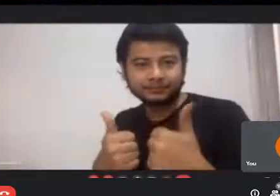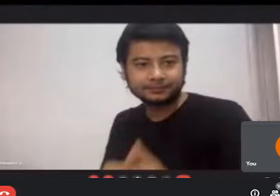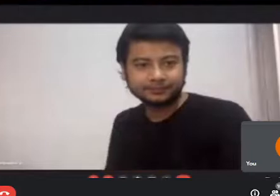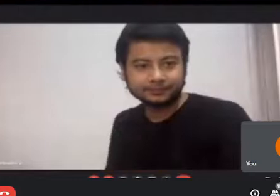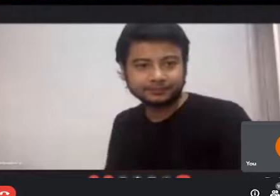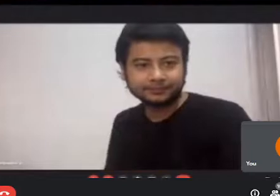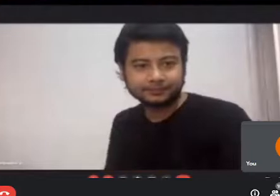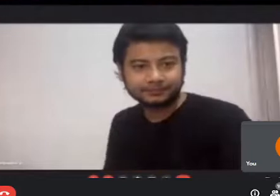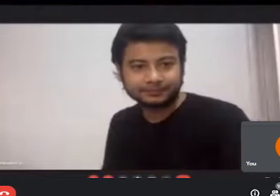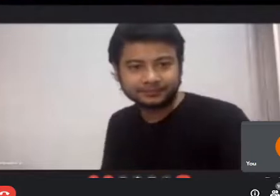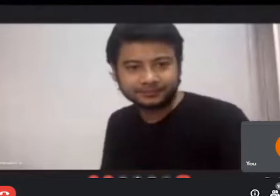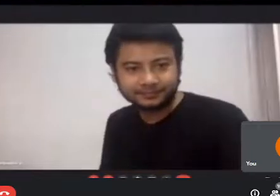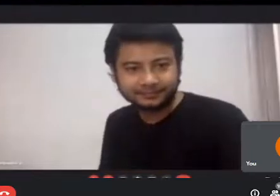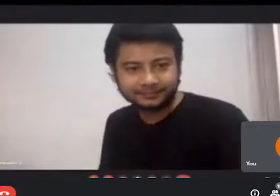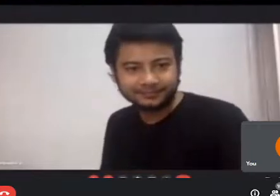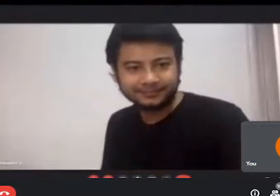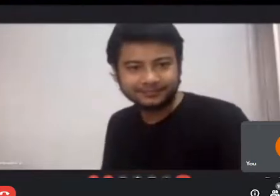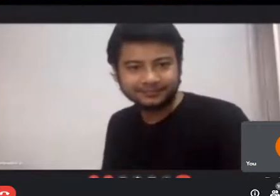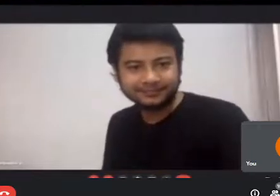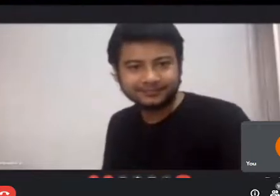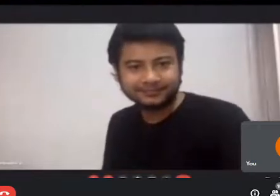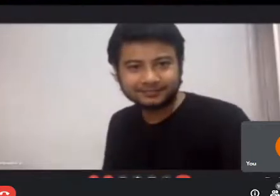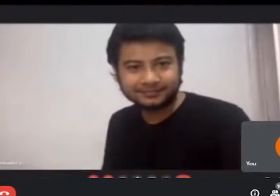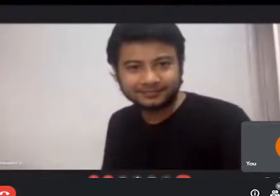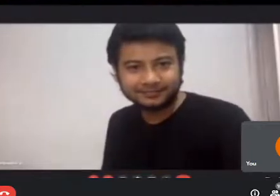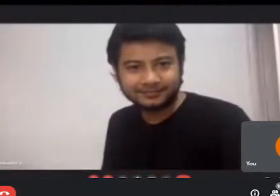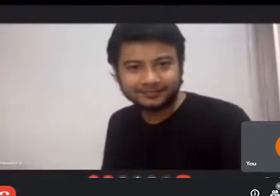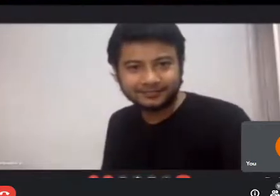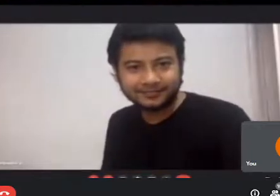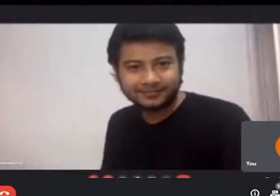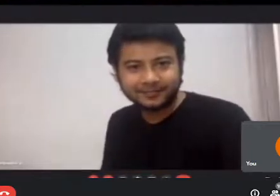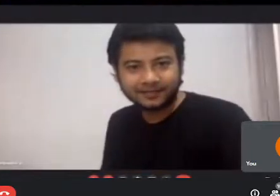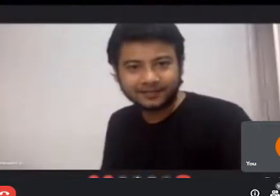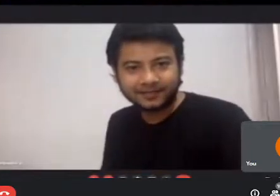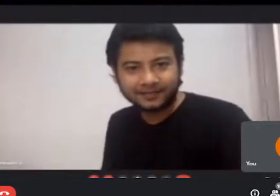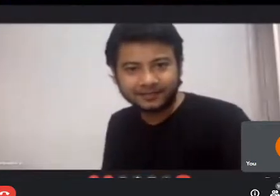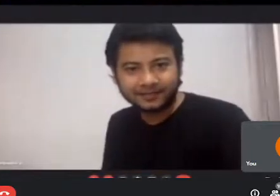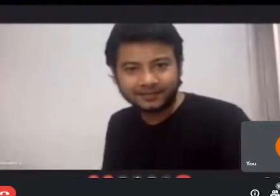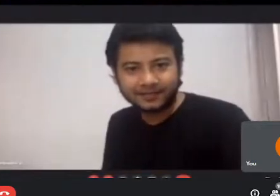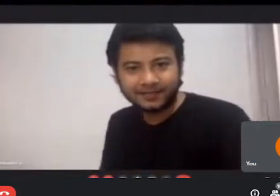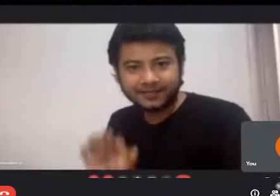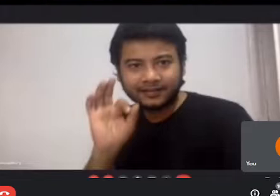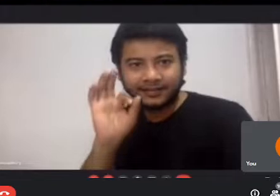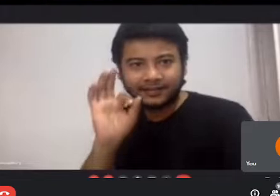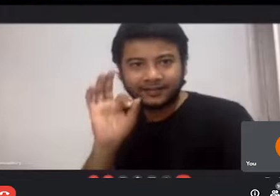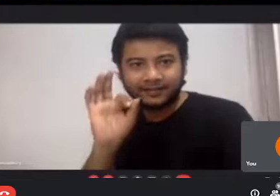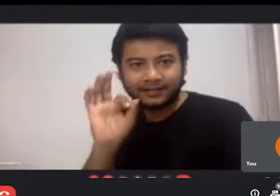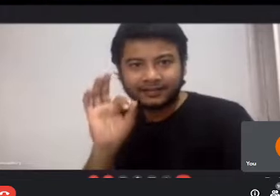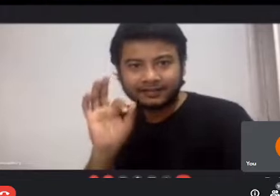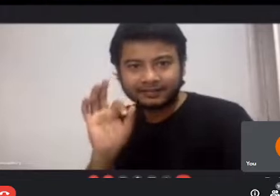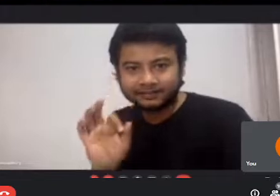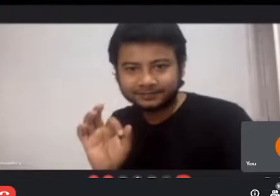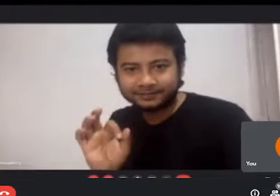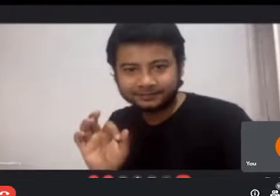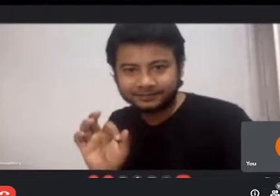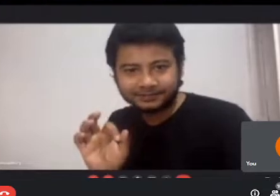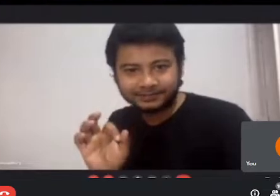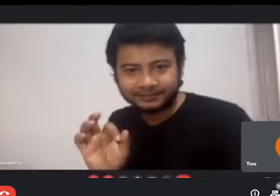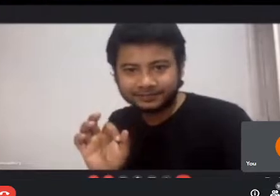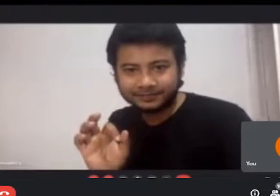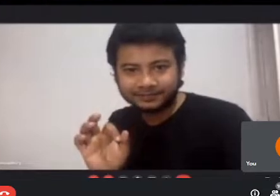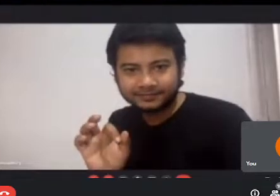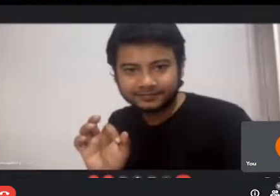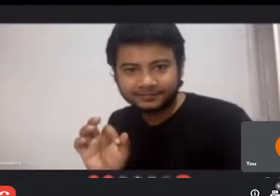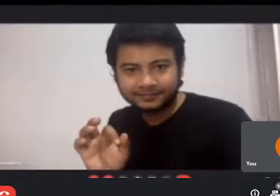Ulrike, Deepu, Nirav, and also the signers Saurav and Alka.